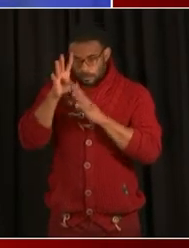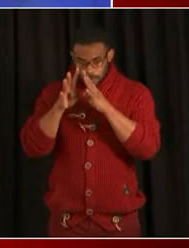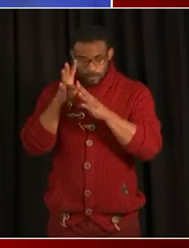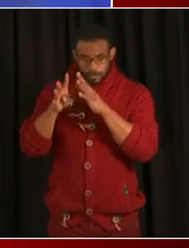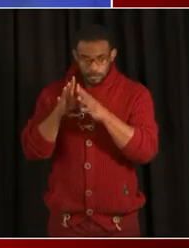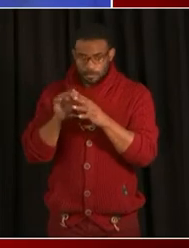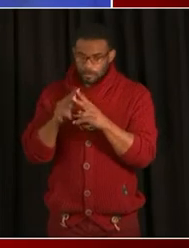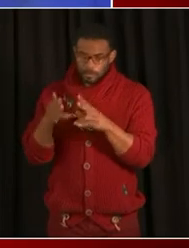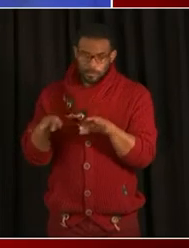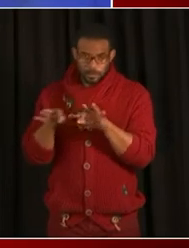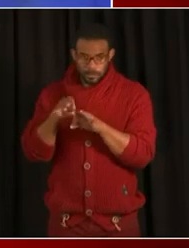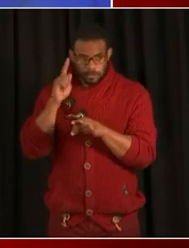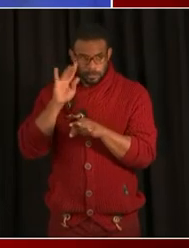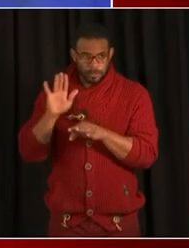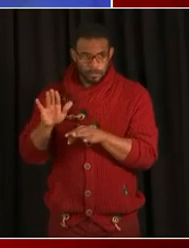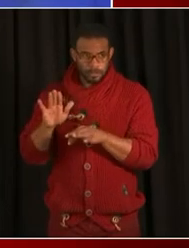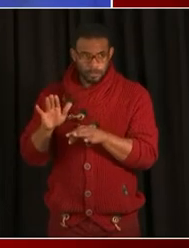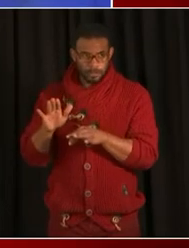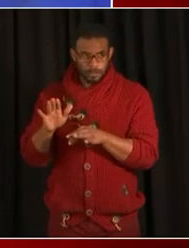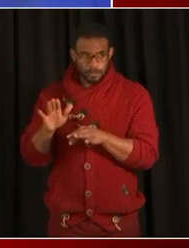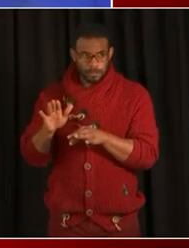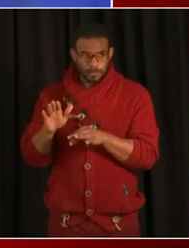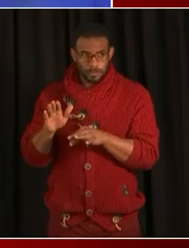create. It's very important for their